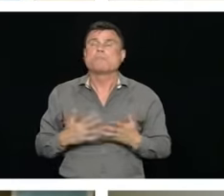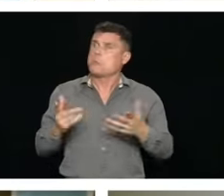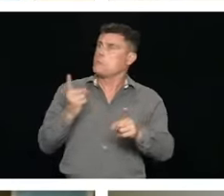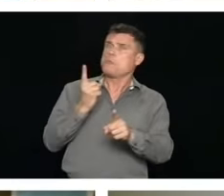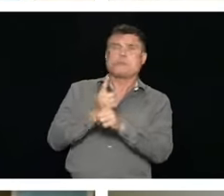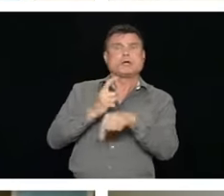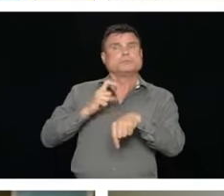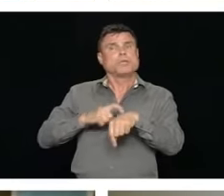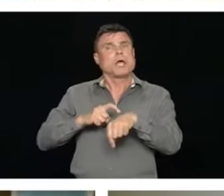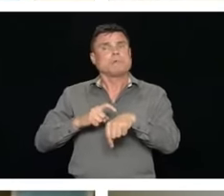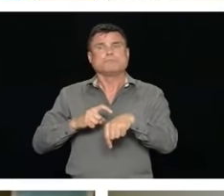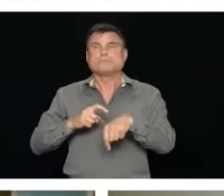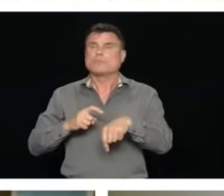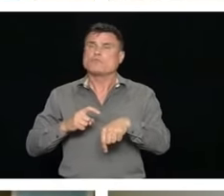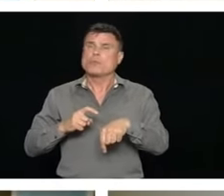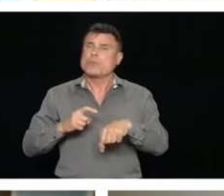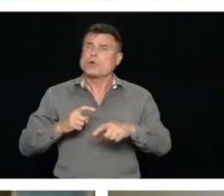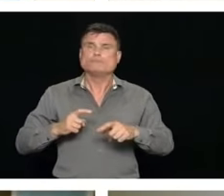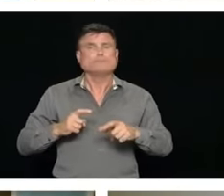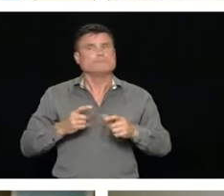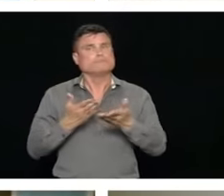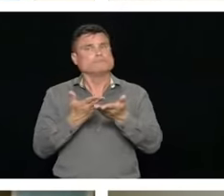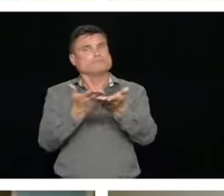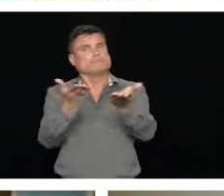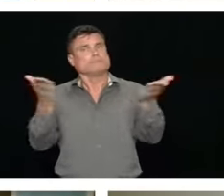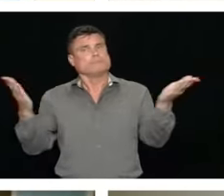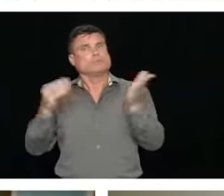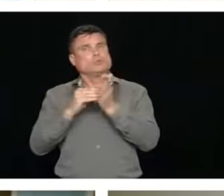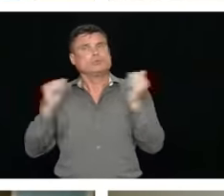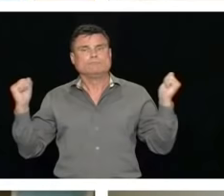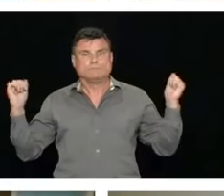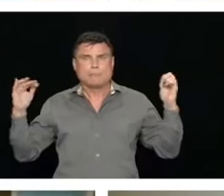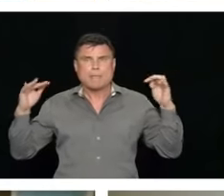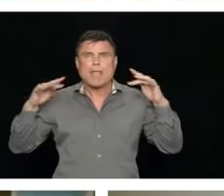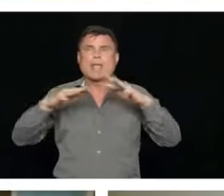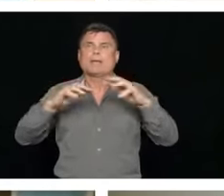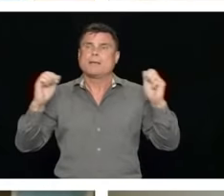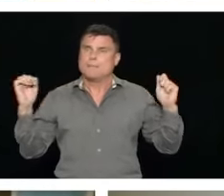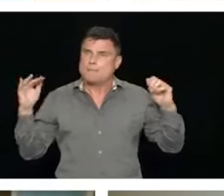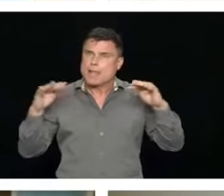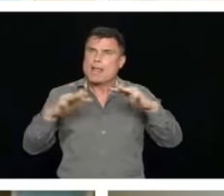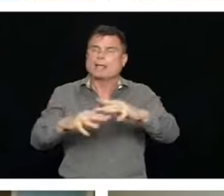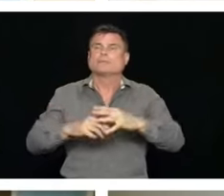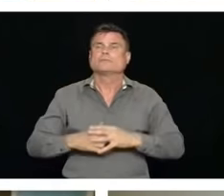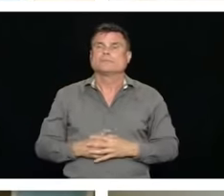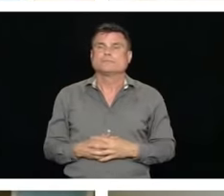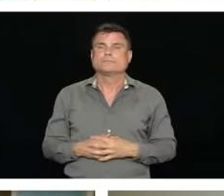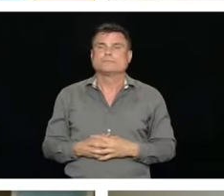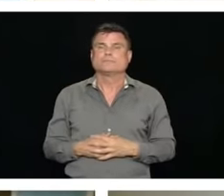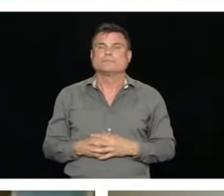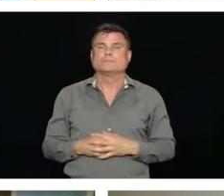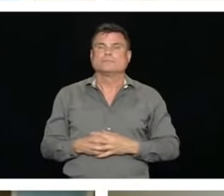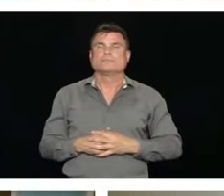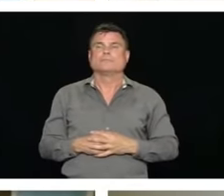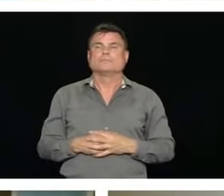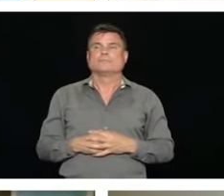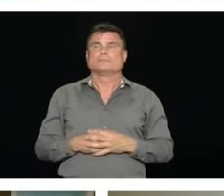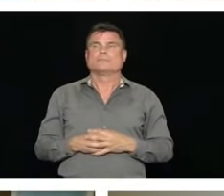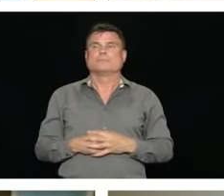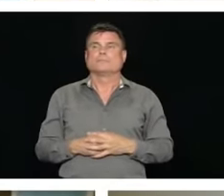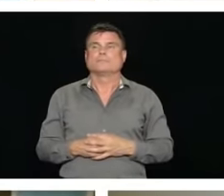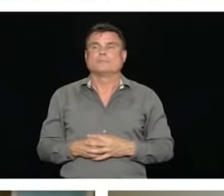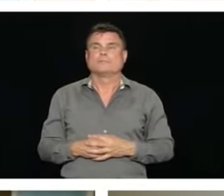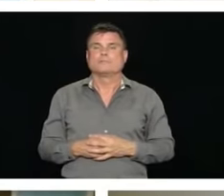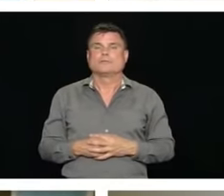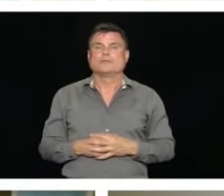Corneille. Yeah, thanks so much, Ravi. It's important that people understand the basis for